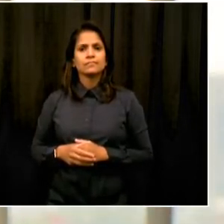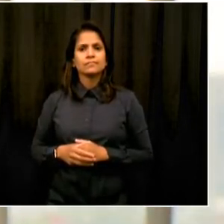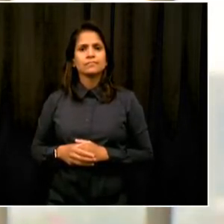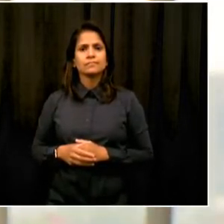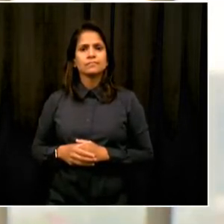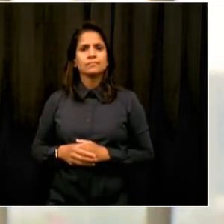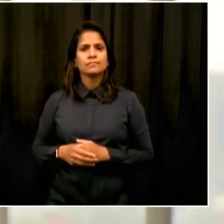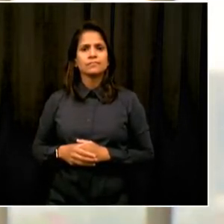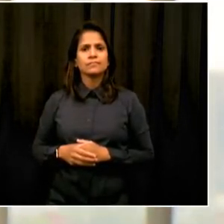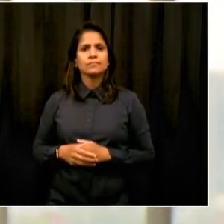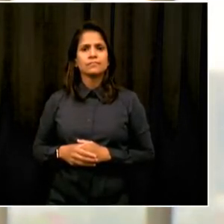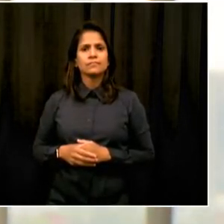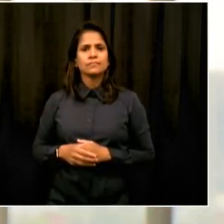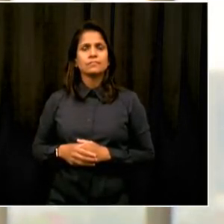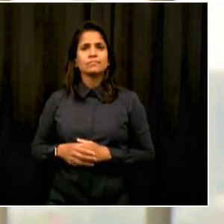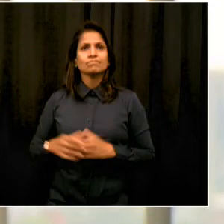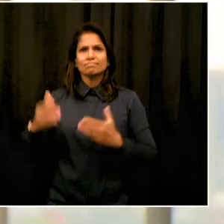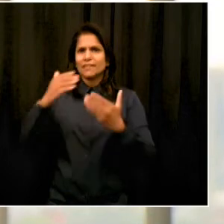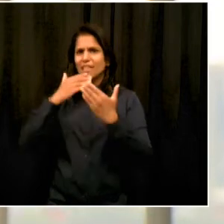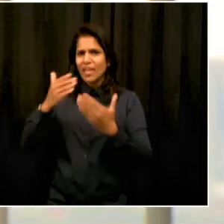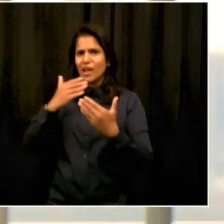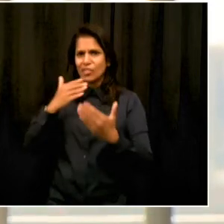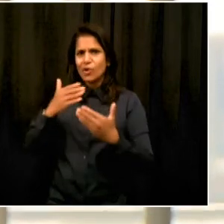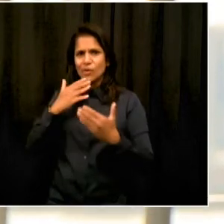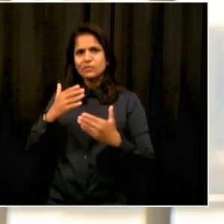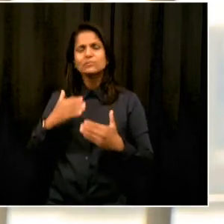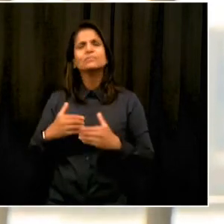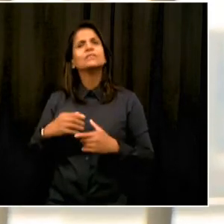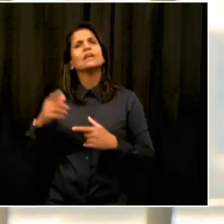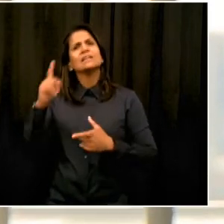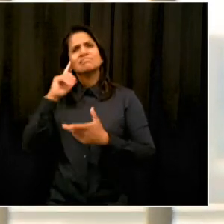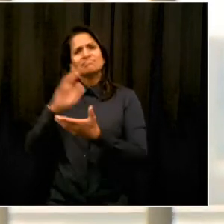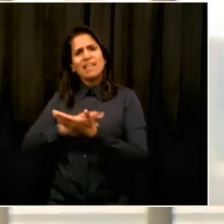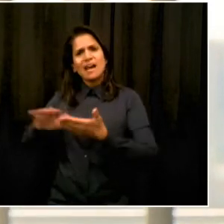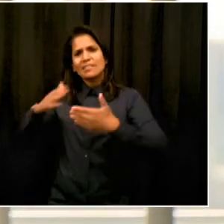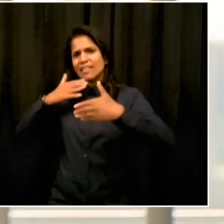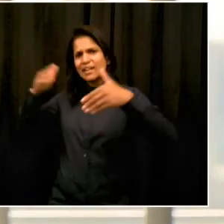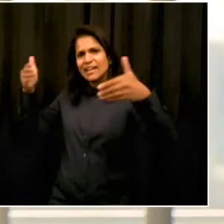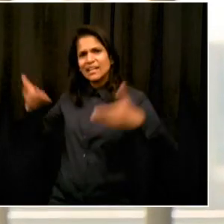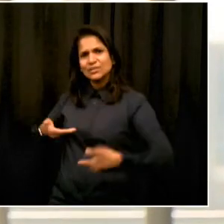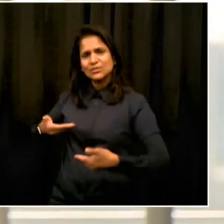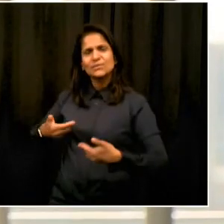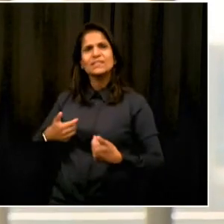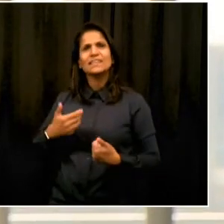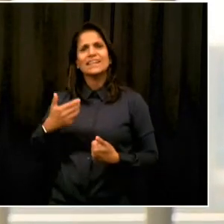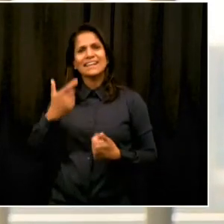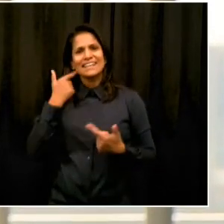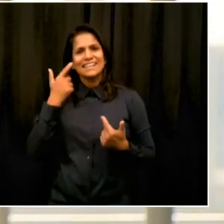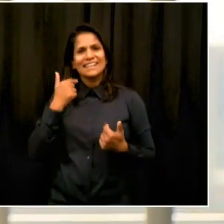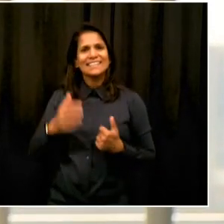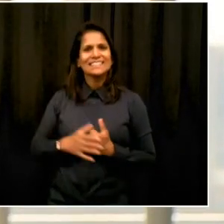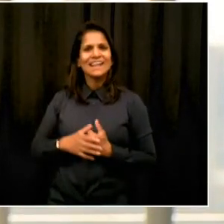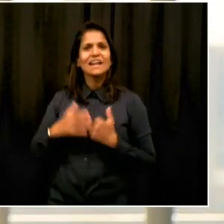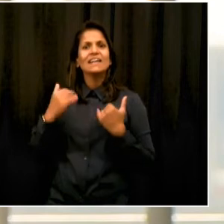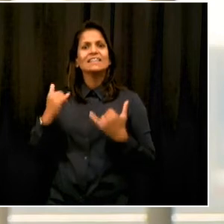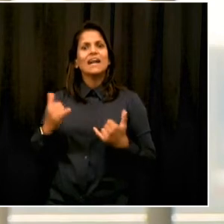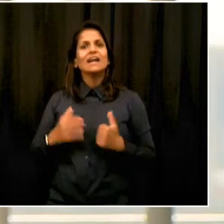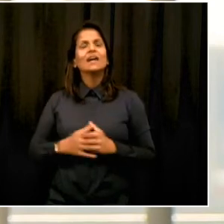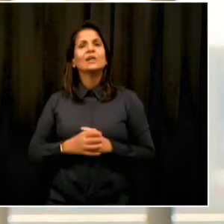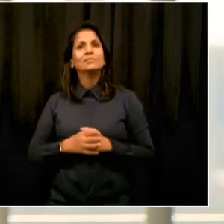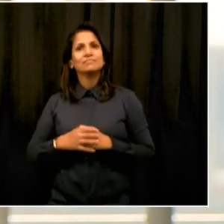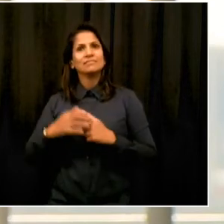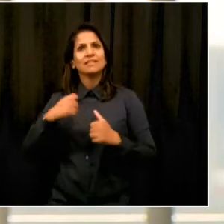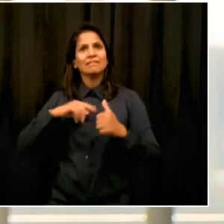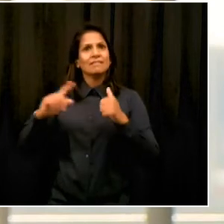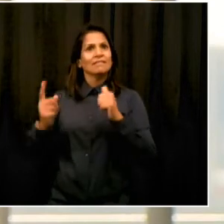Great, James. Thanks for that introduction. Yeah, and it's one of those unusual things that we finally get to meet in person. And of course, it's an incredible opportunity